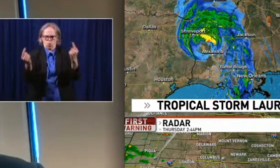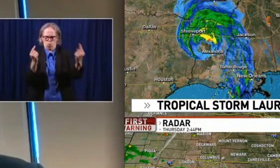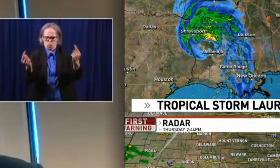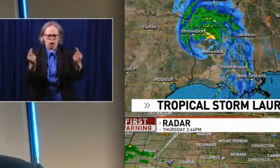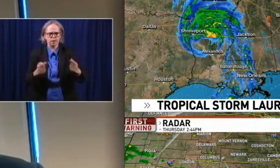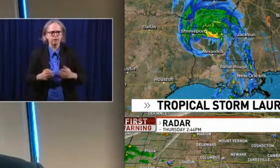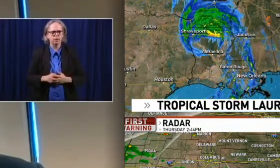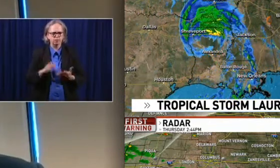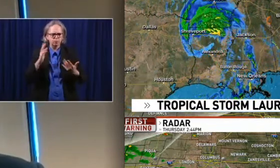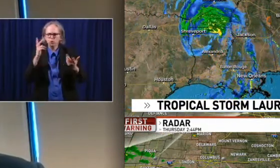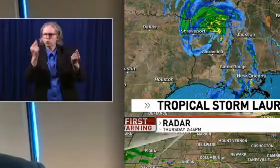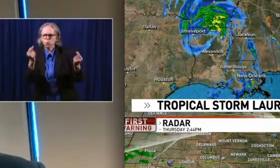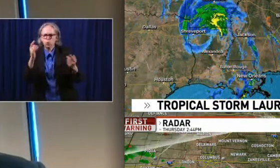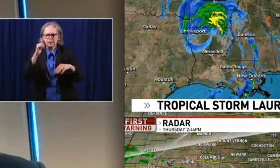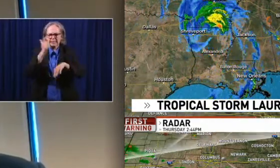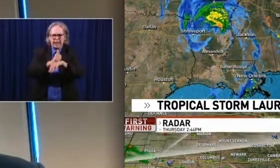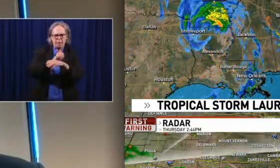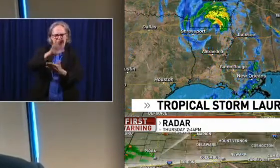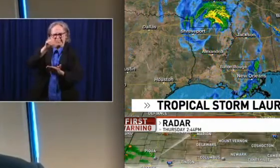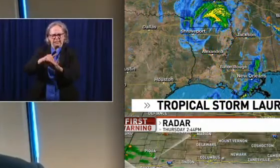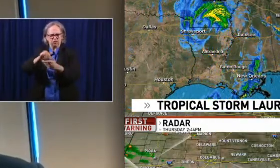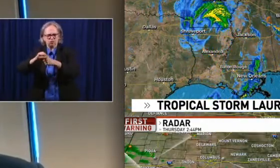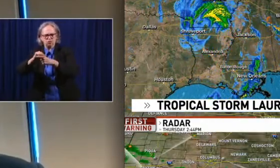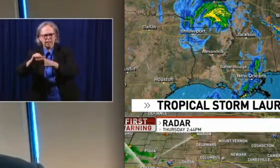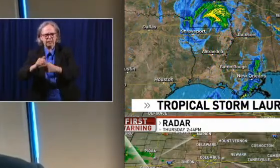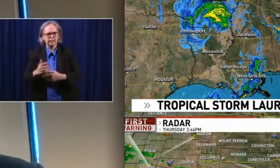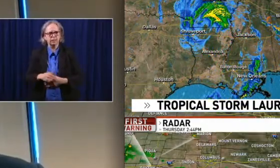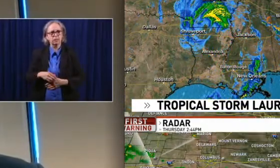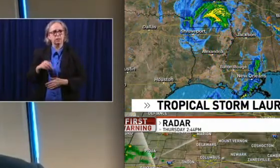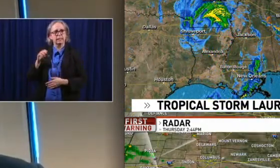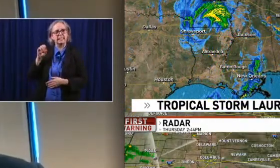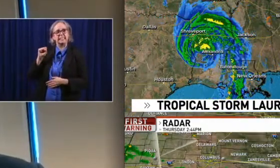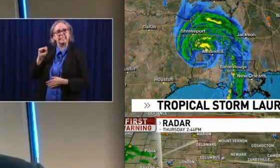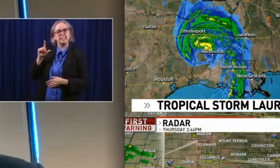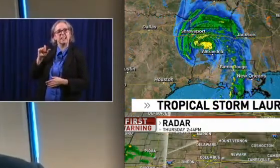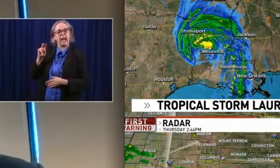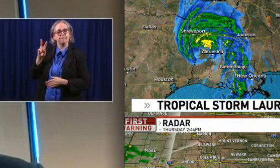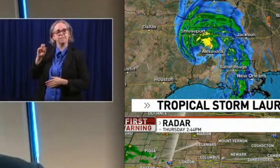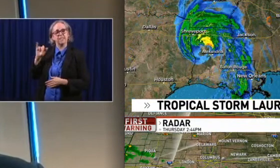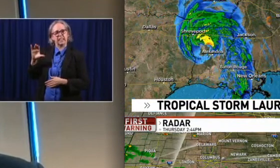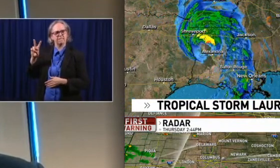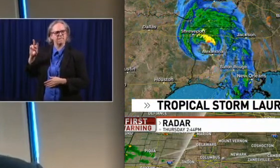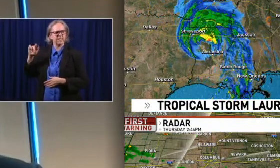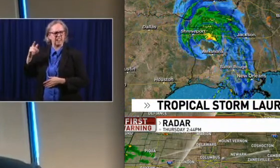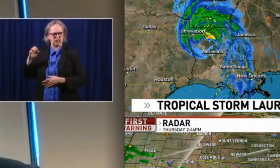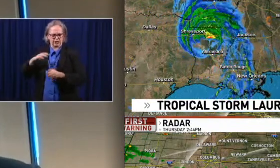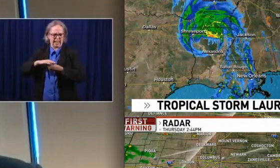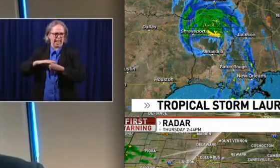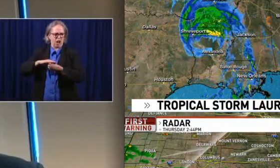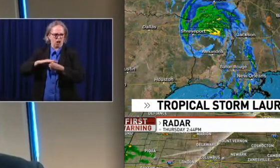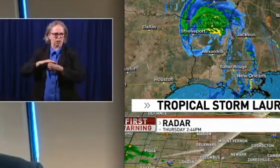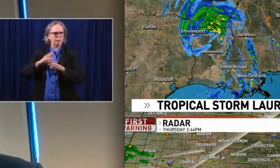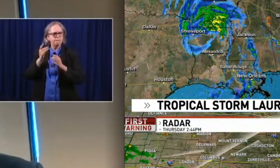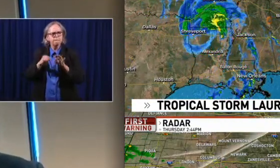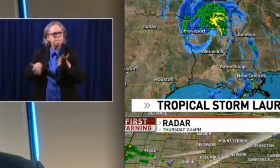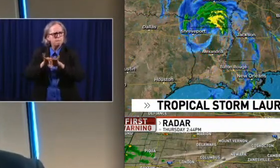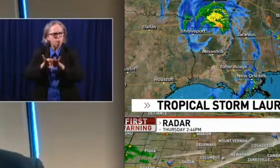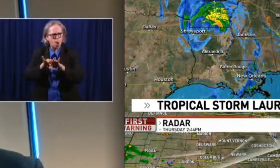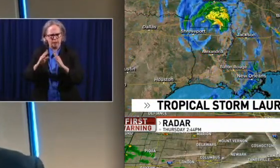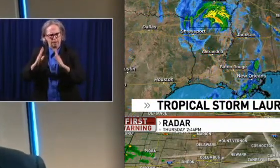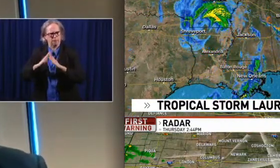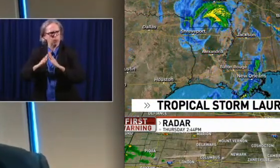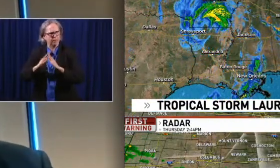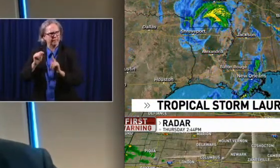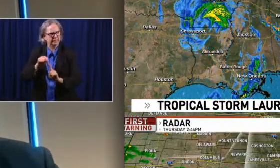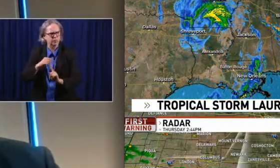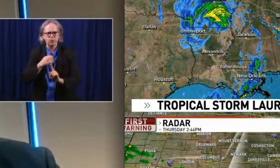establish one in the Slavic Village area, which is an important community. And we're also looking